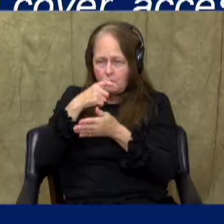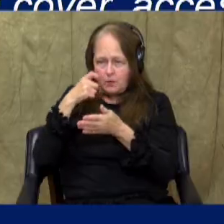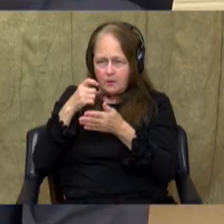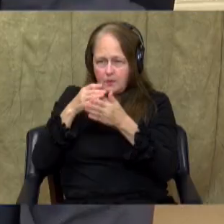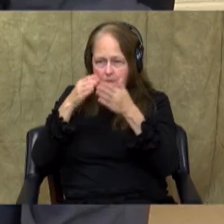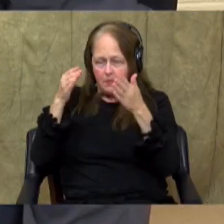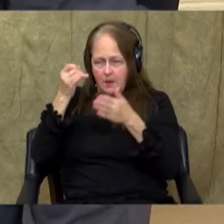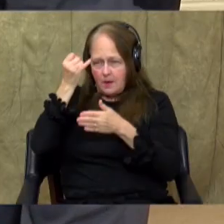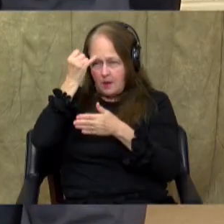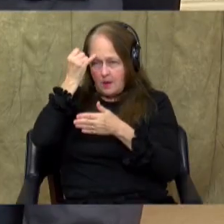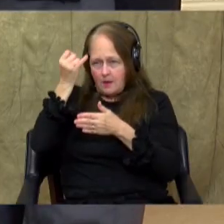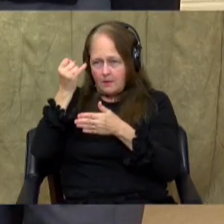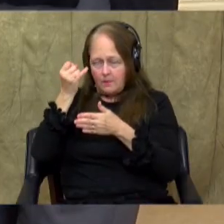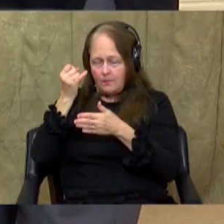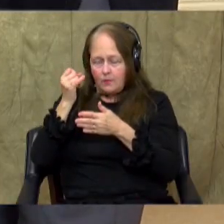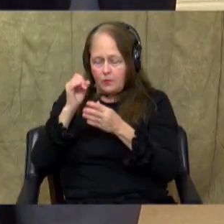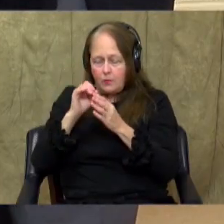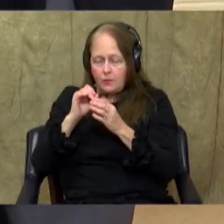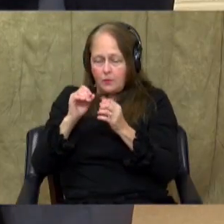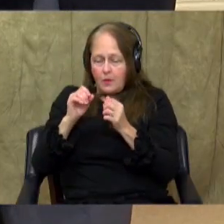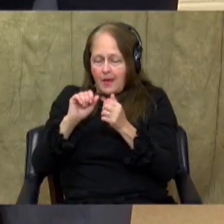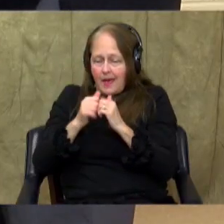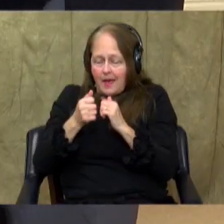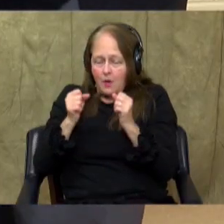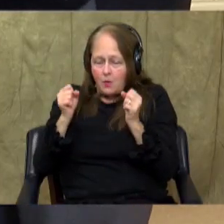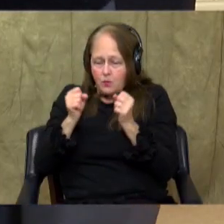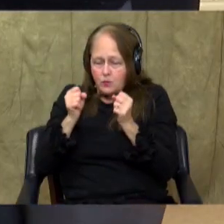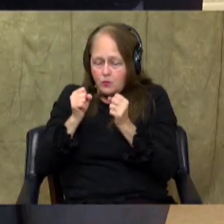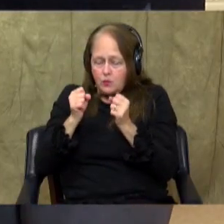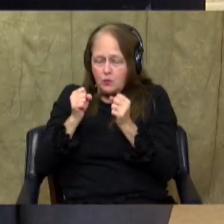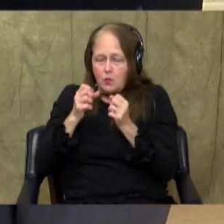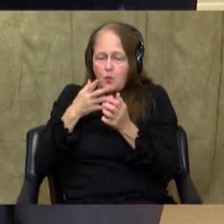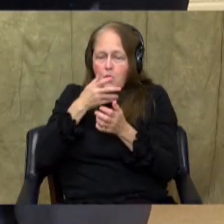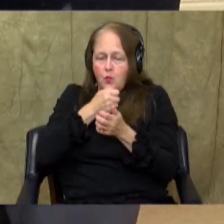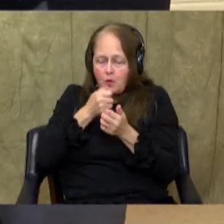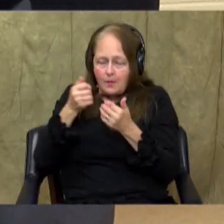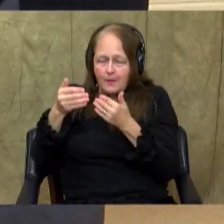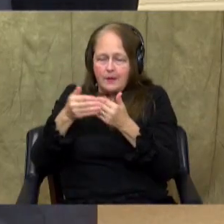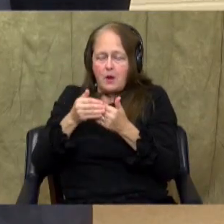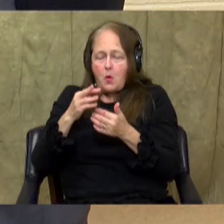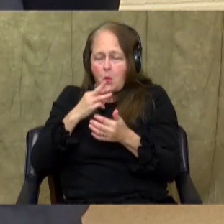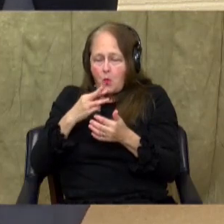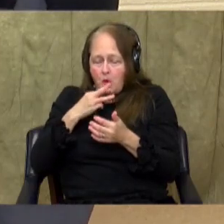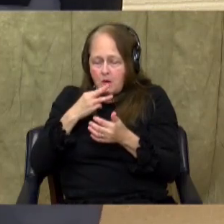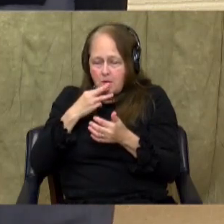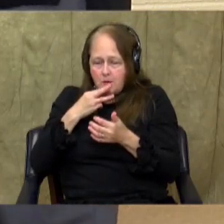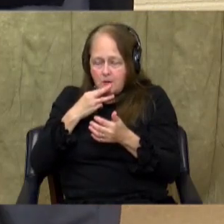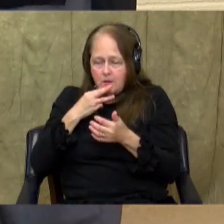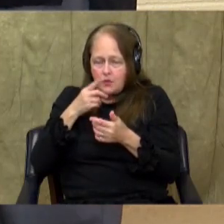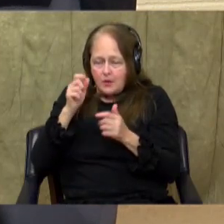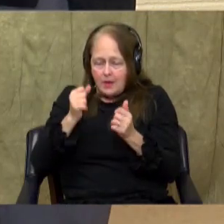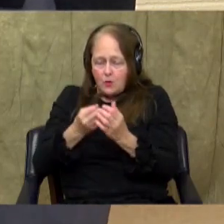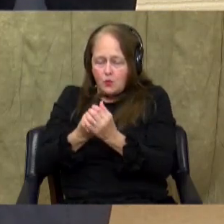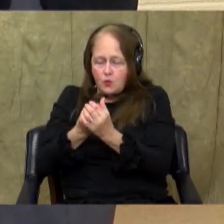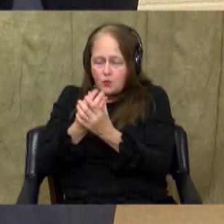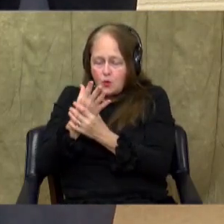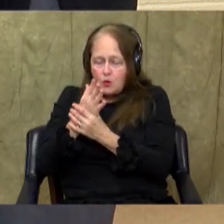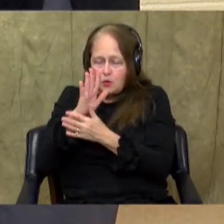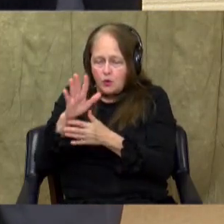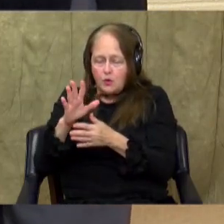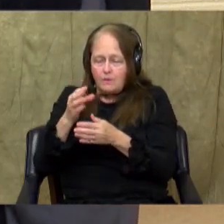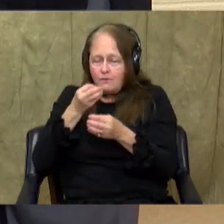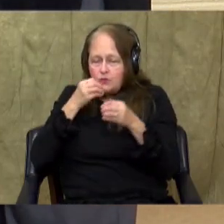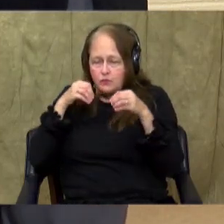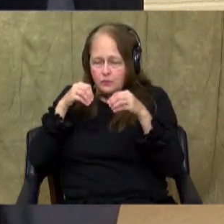that climate, land cover, access to water, and arable land where you can grow crops